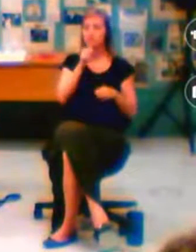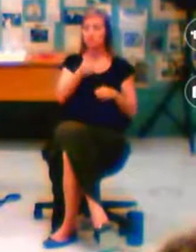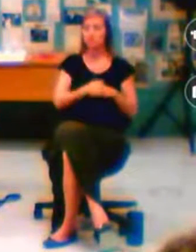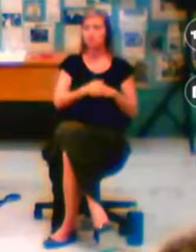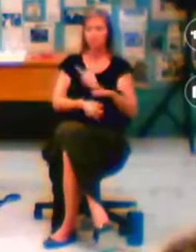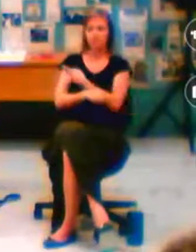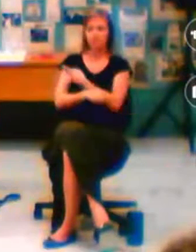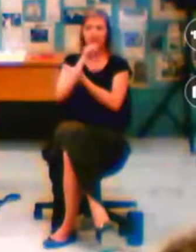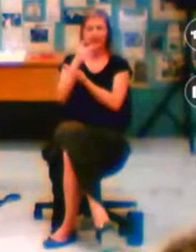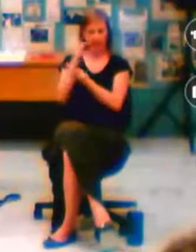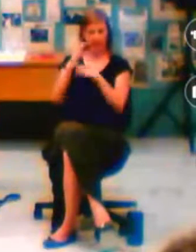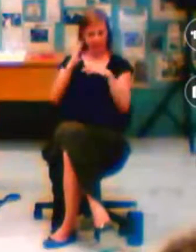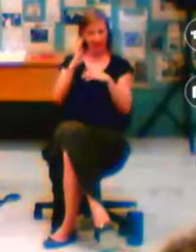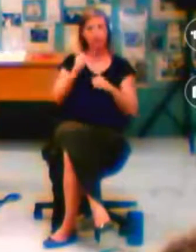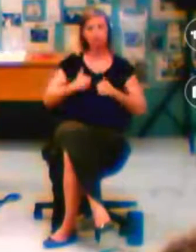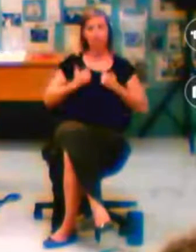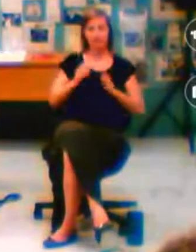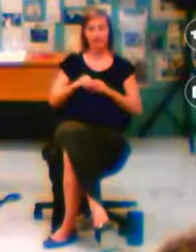people.